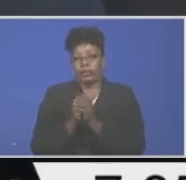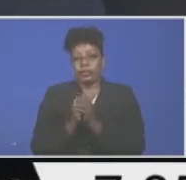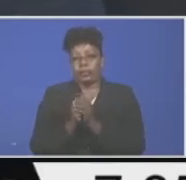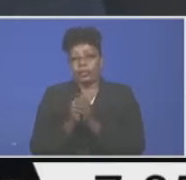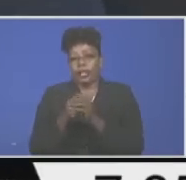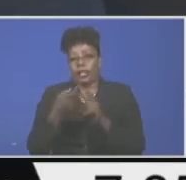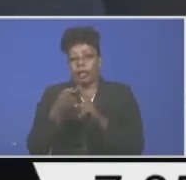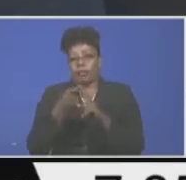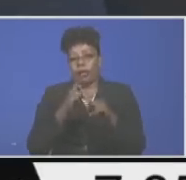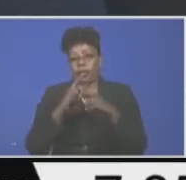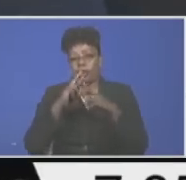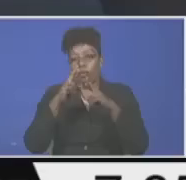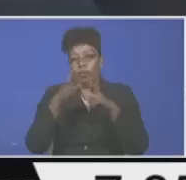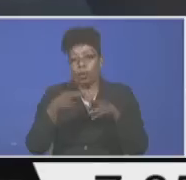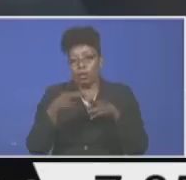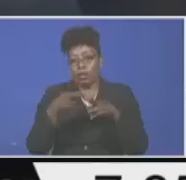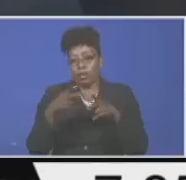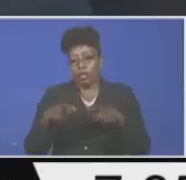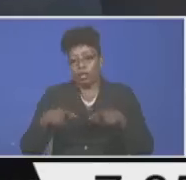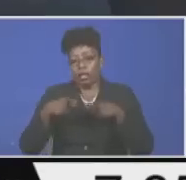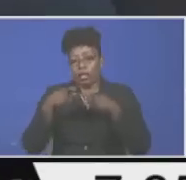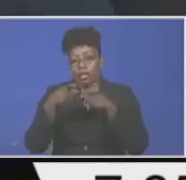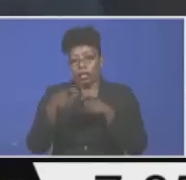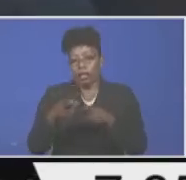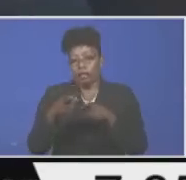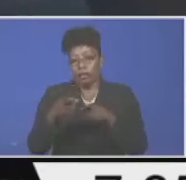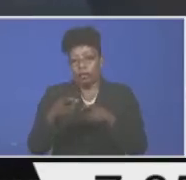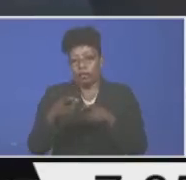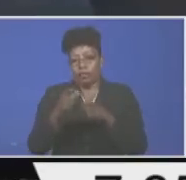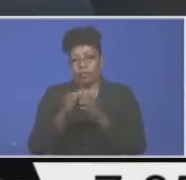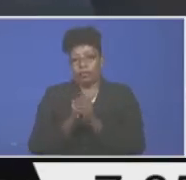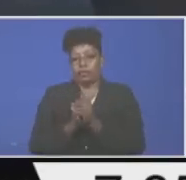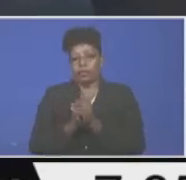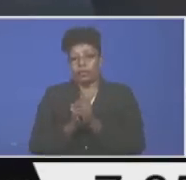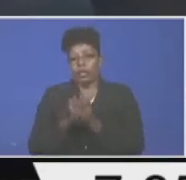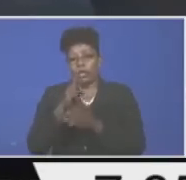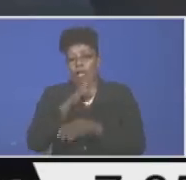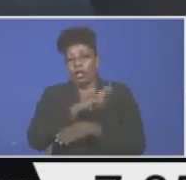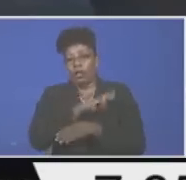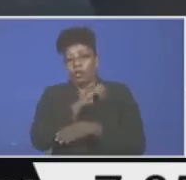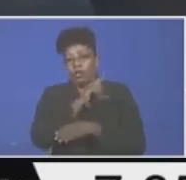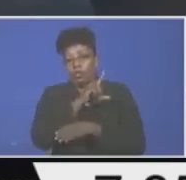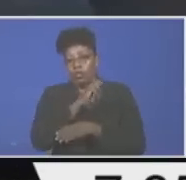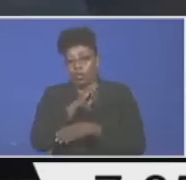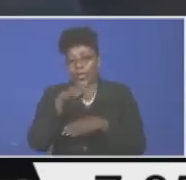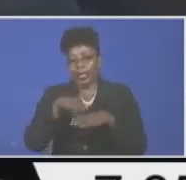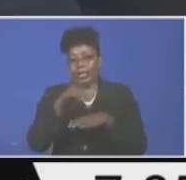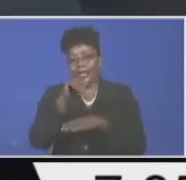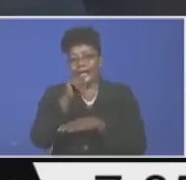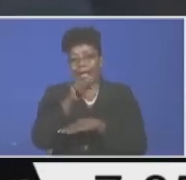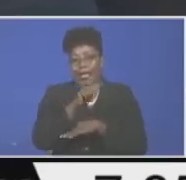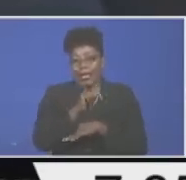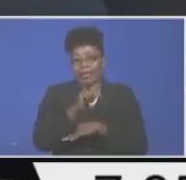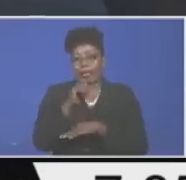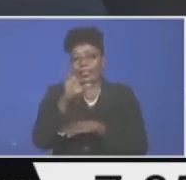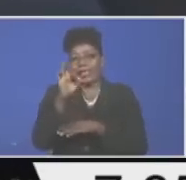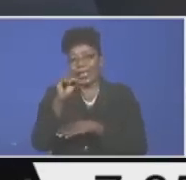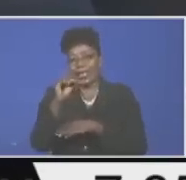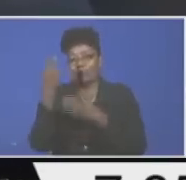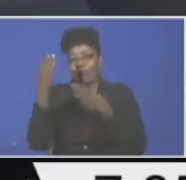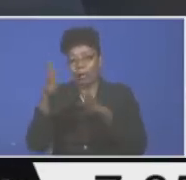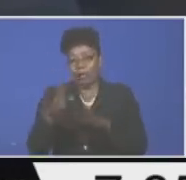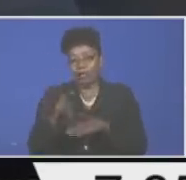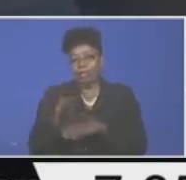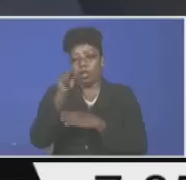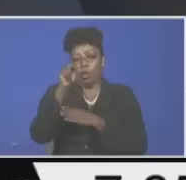that from the reports that we're getting from our Consul General Roll, who's in Atlanta, that there are about 90 Bahamians between South and